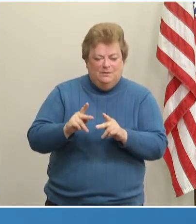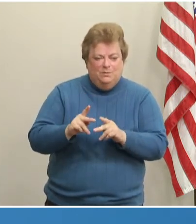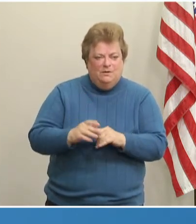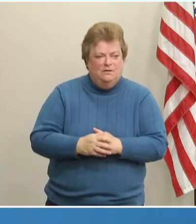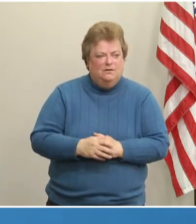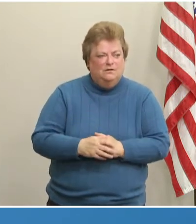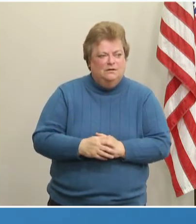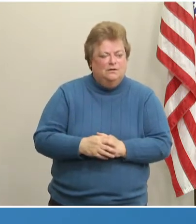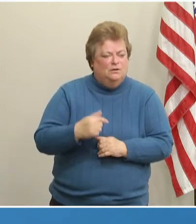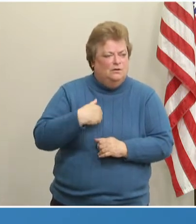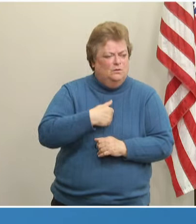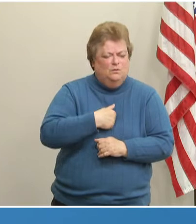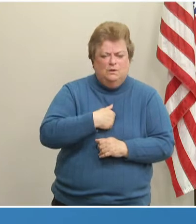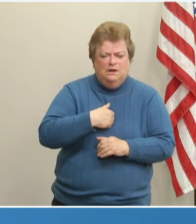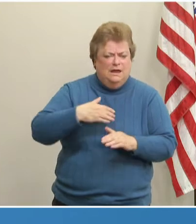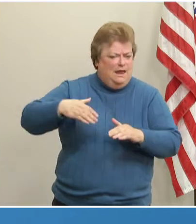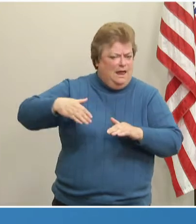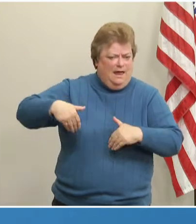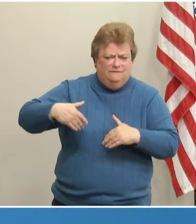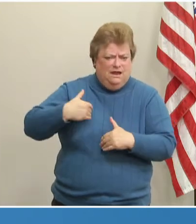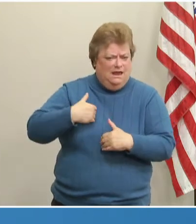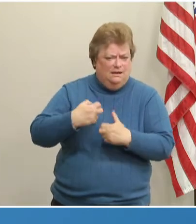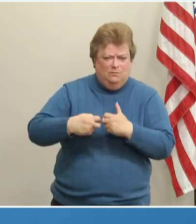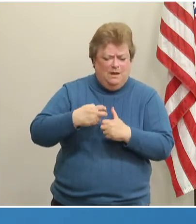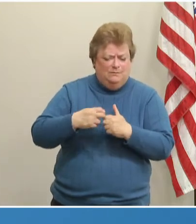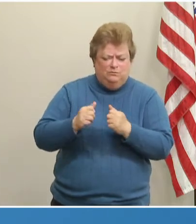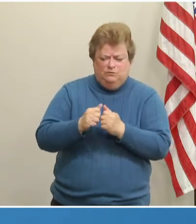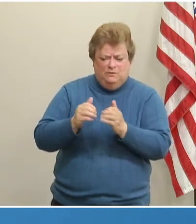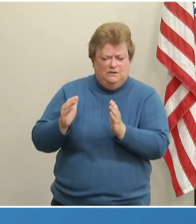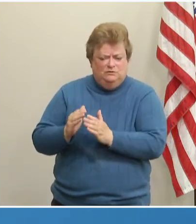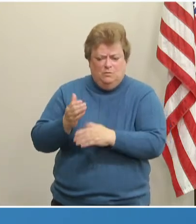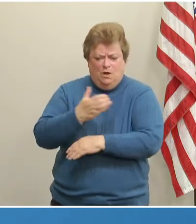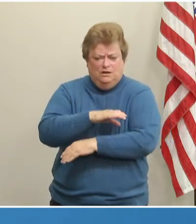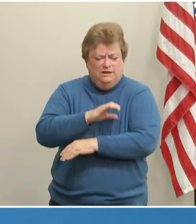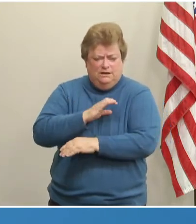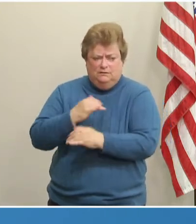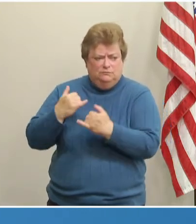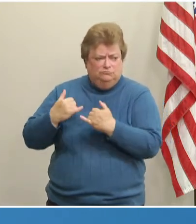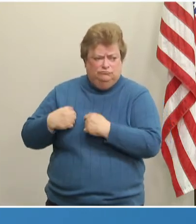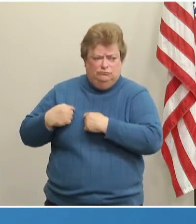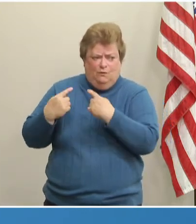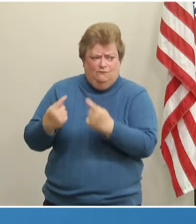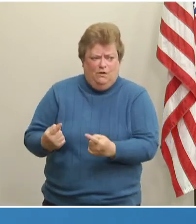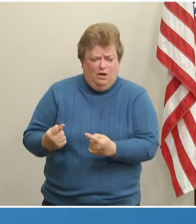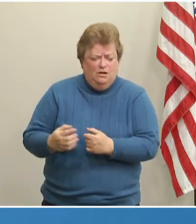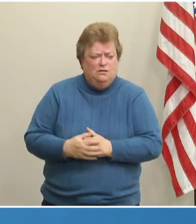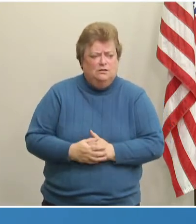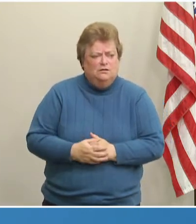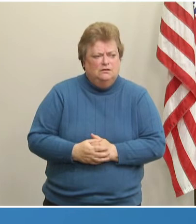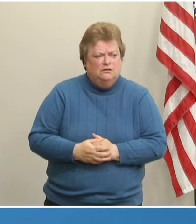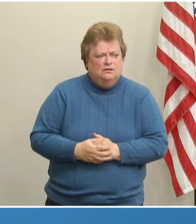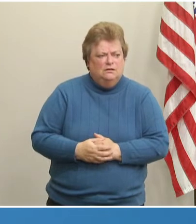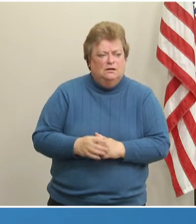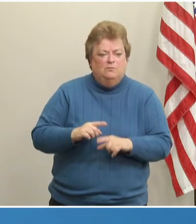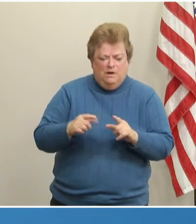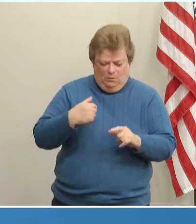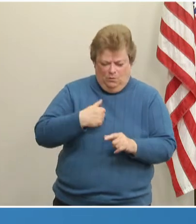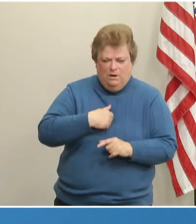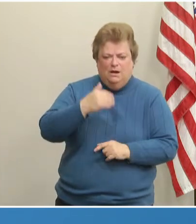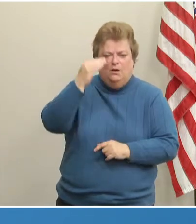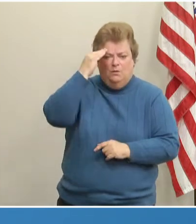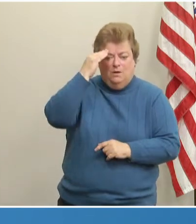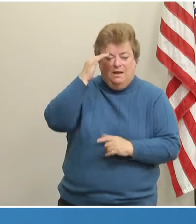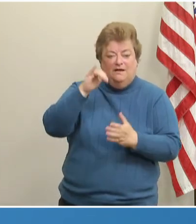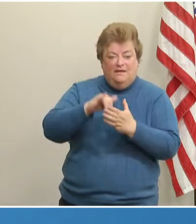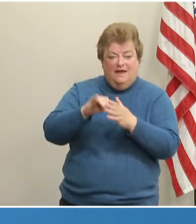time. We haven't had a problem at any of the smaller clinics at this point yet. But we are aware that that